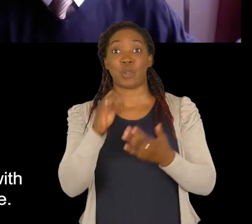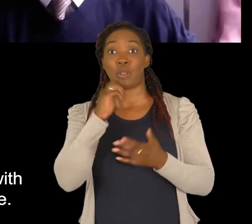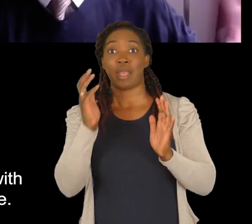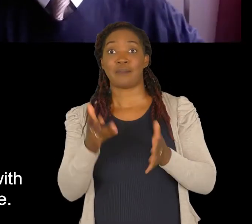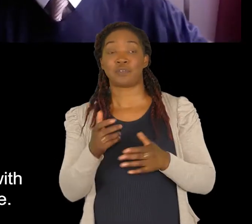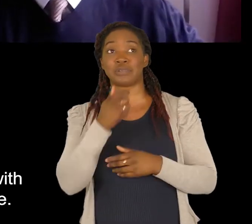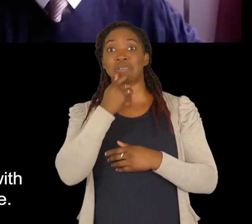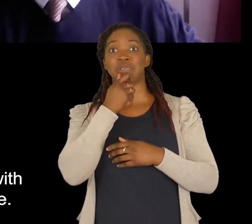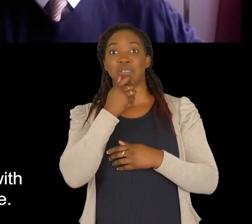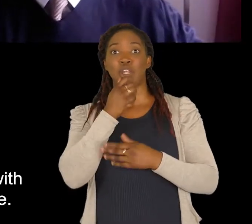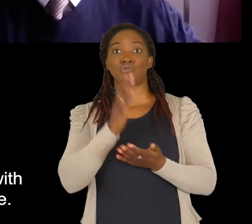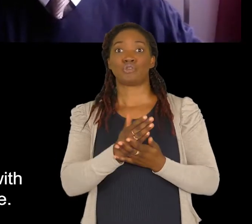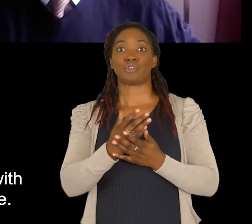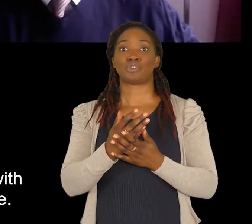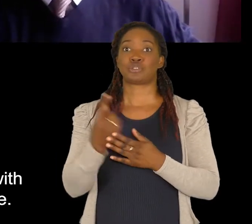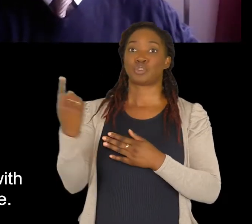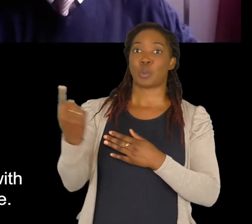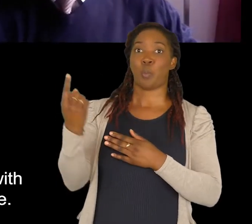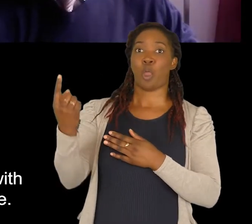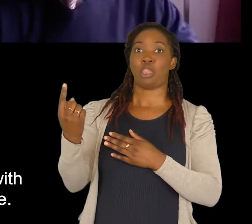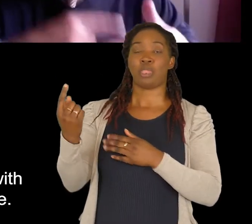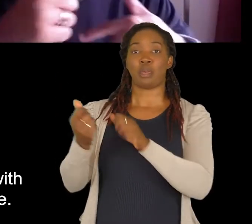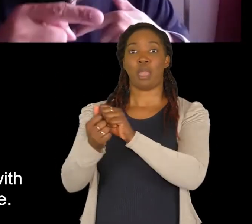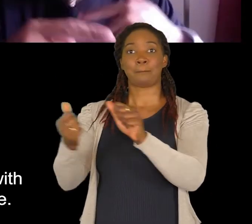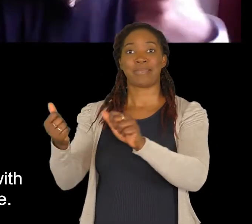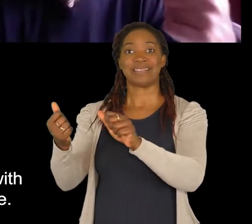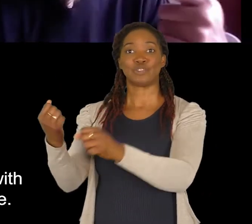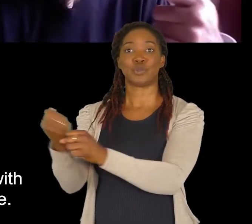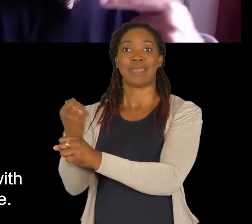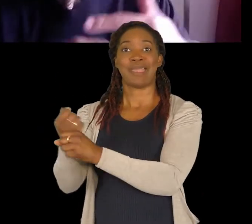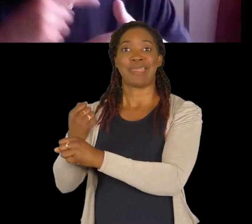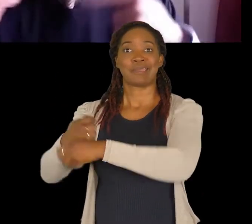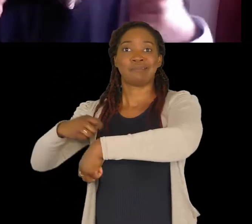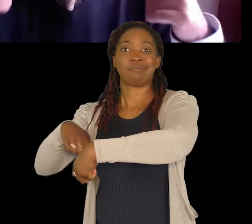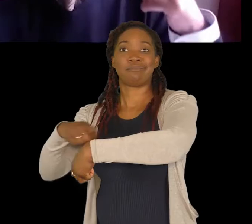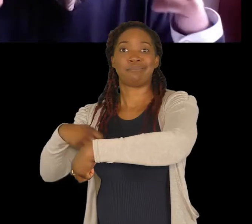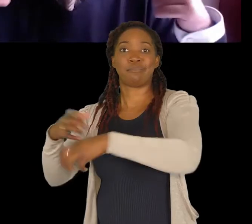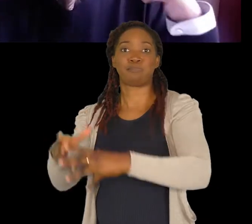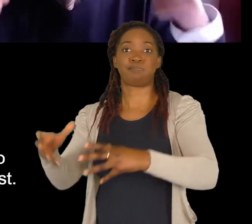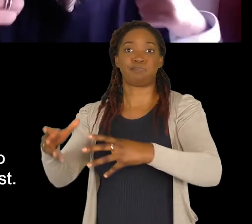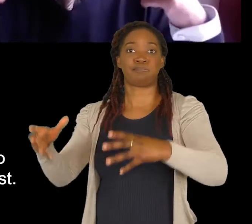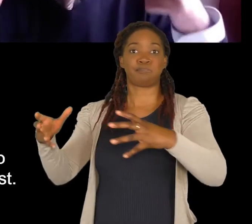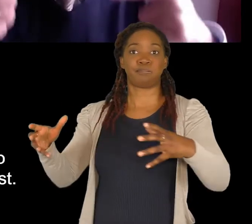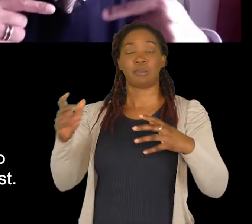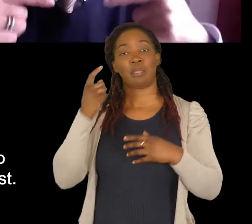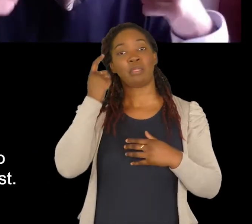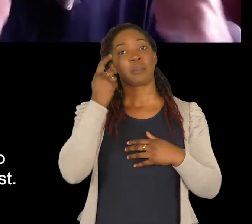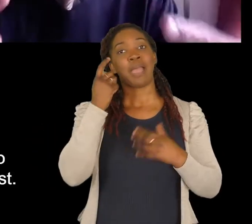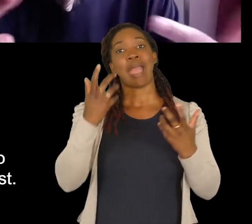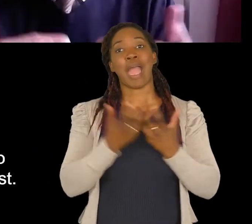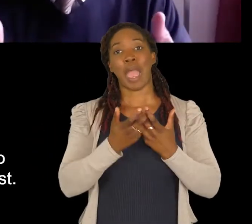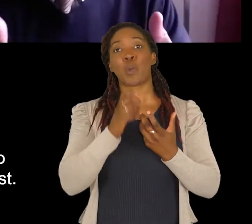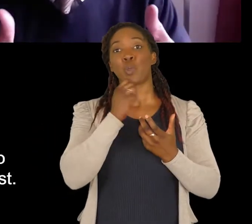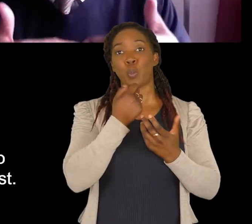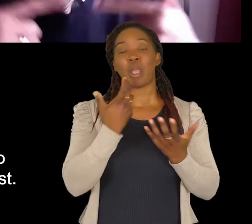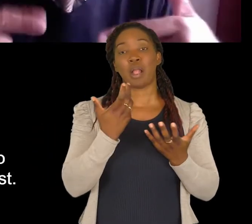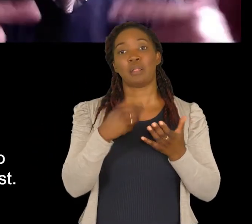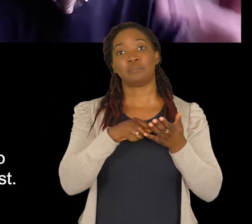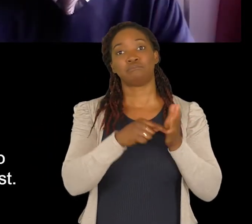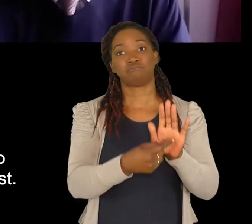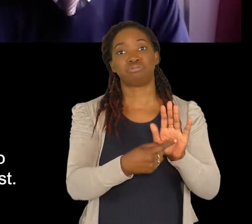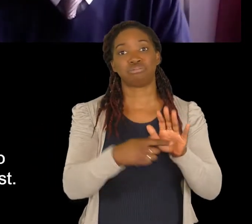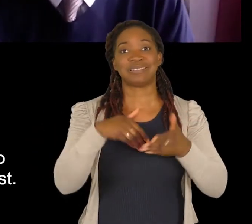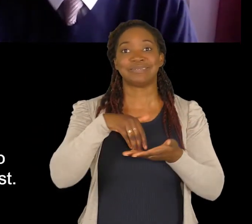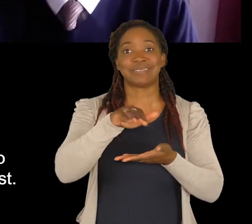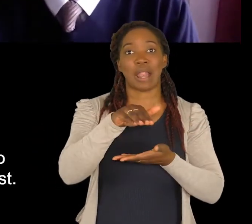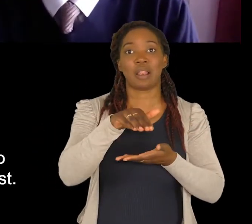have to trust a manufacturer with your recipe to be able to build that to scale. So, you know, think about how you're going to get it to market when you